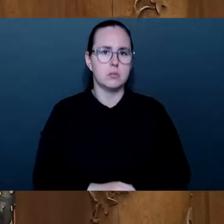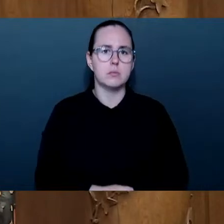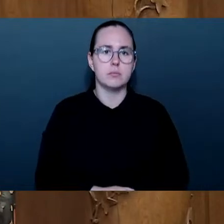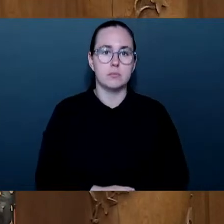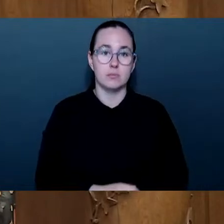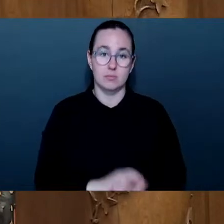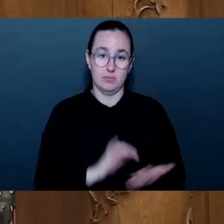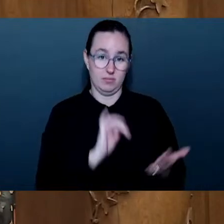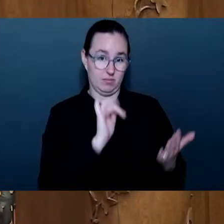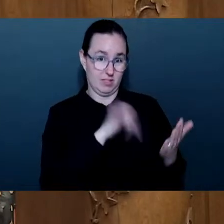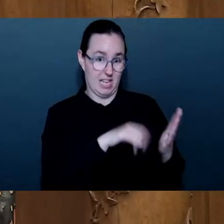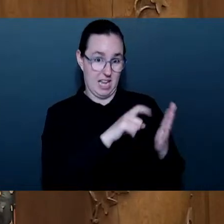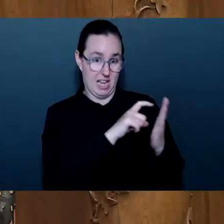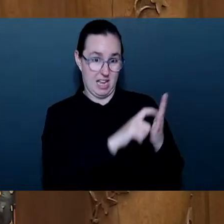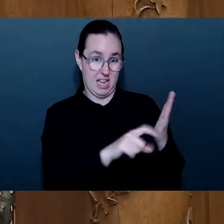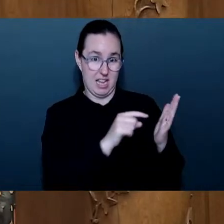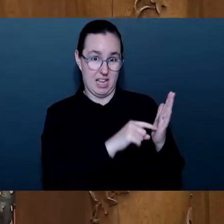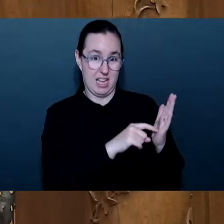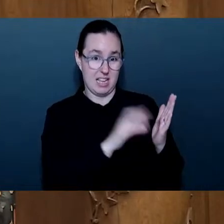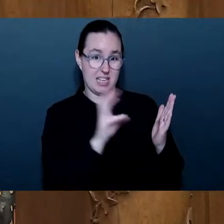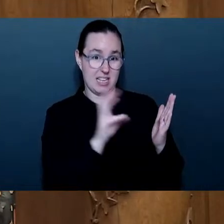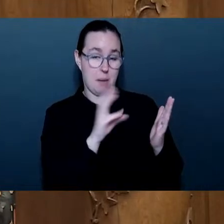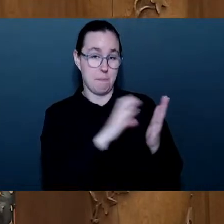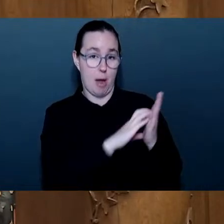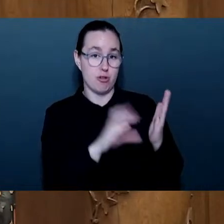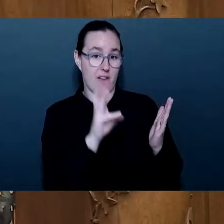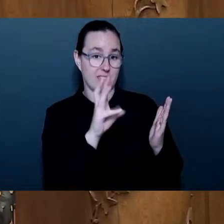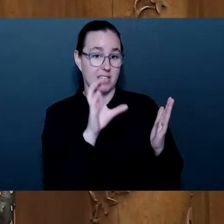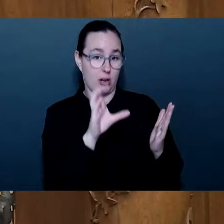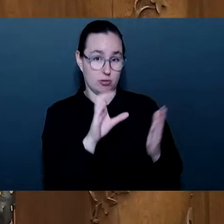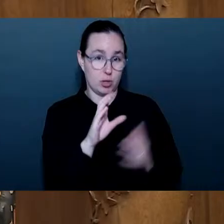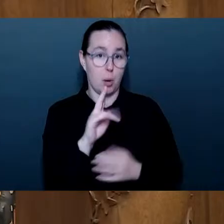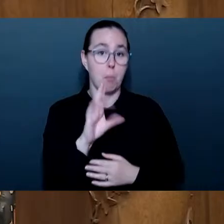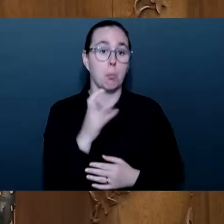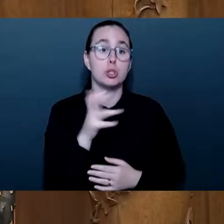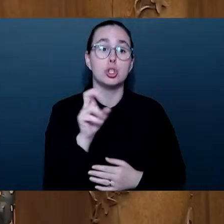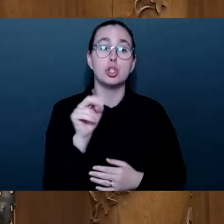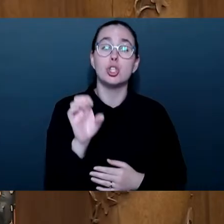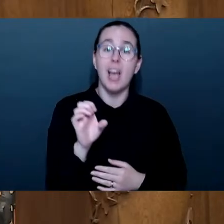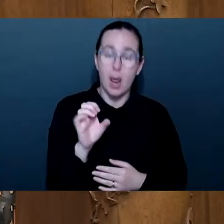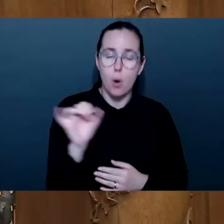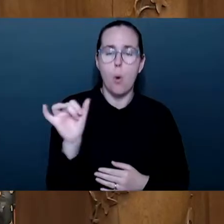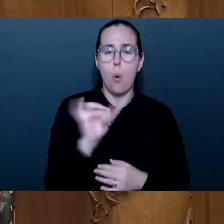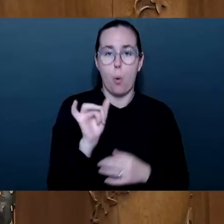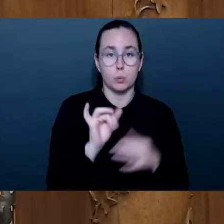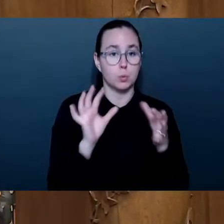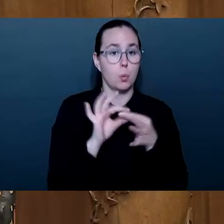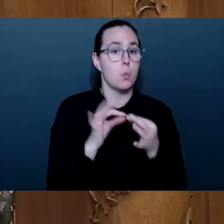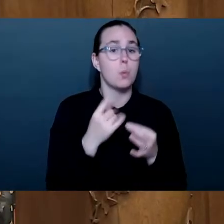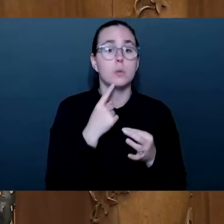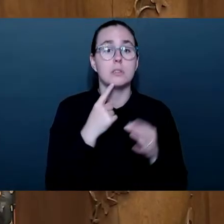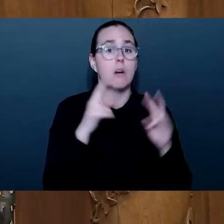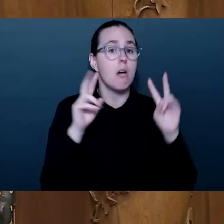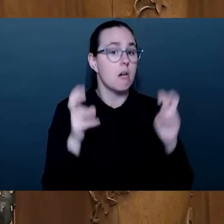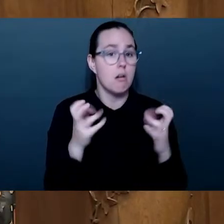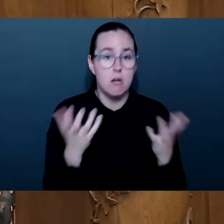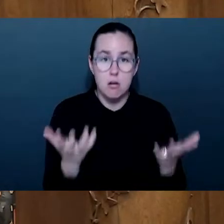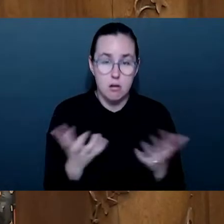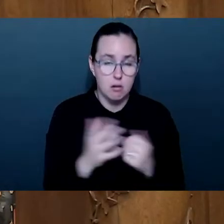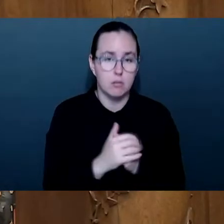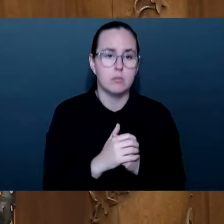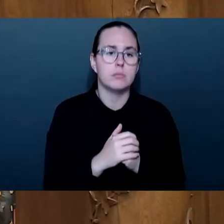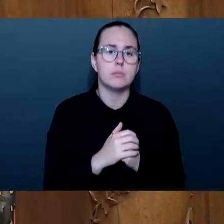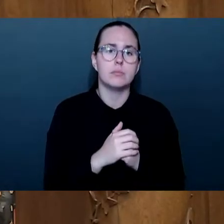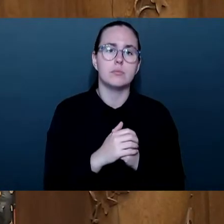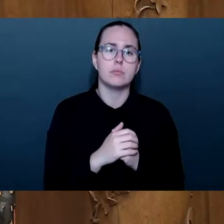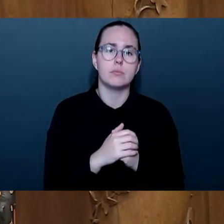states, I quote, "The principle that the sanction of the Crown must be given to every grant of money